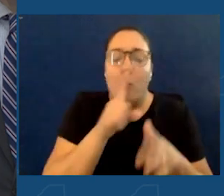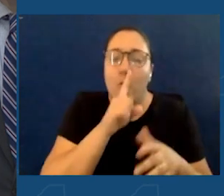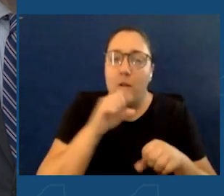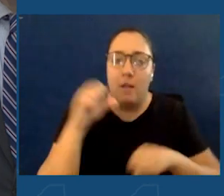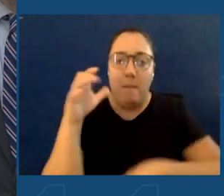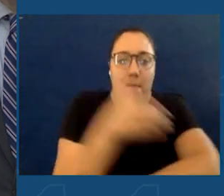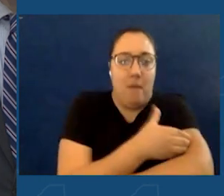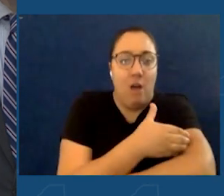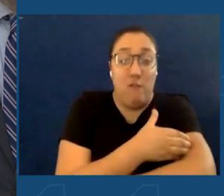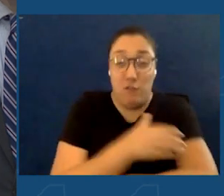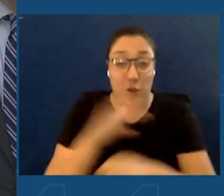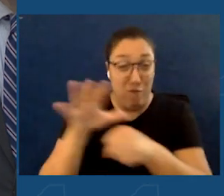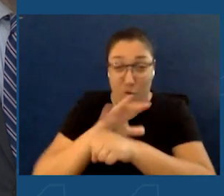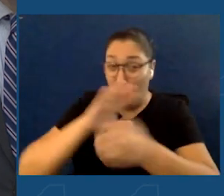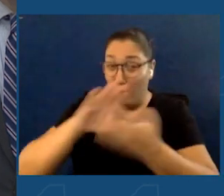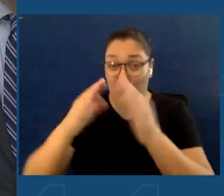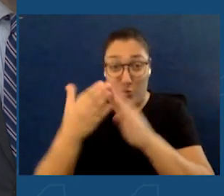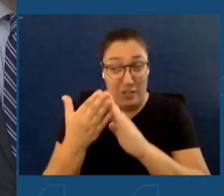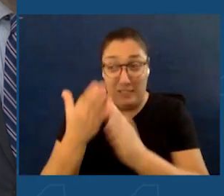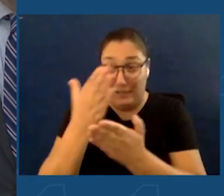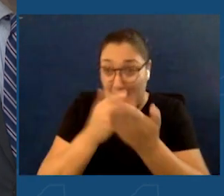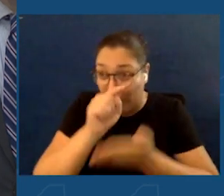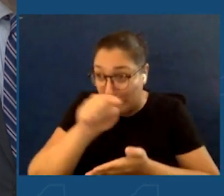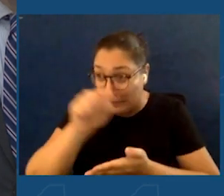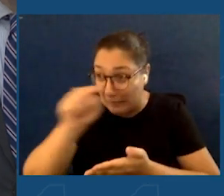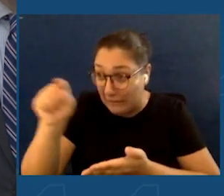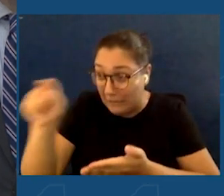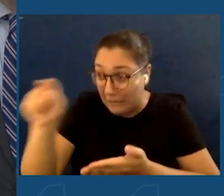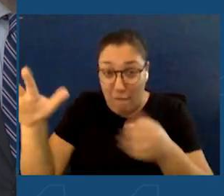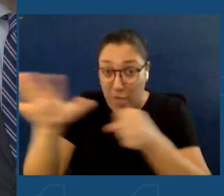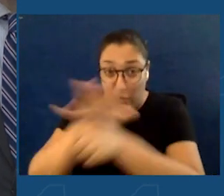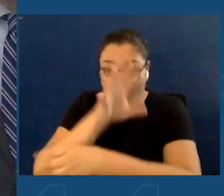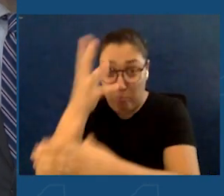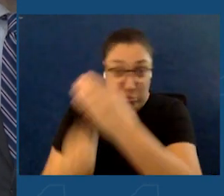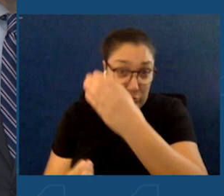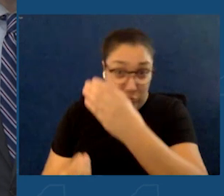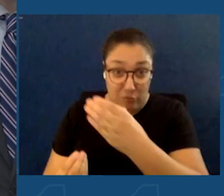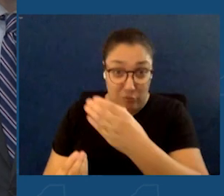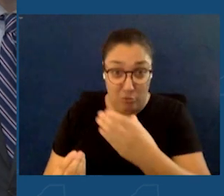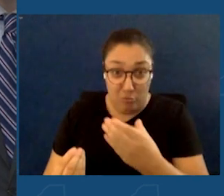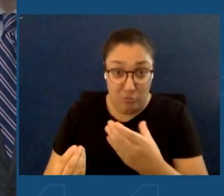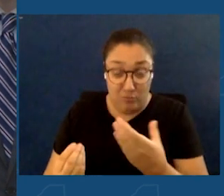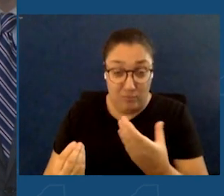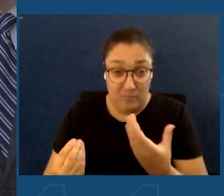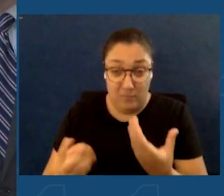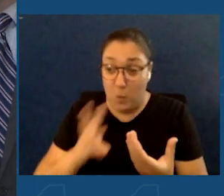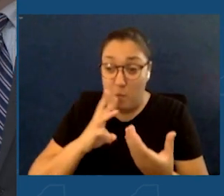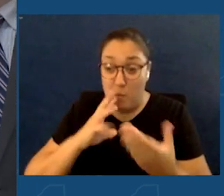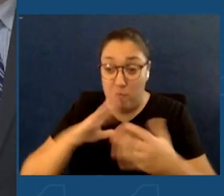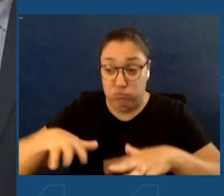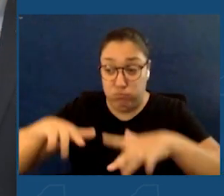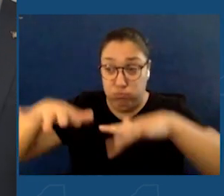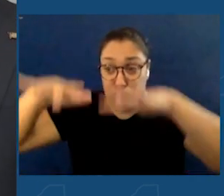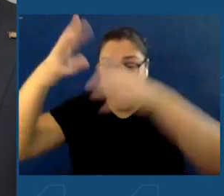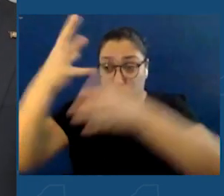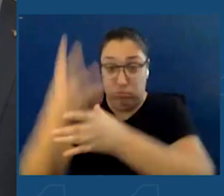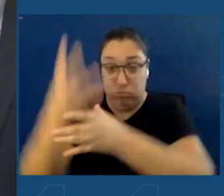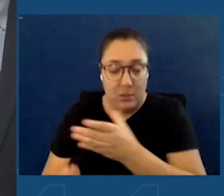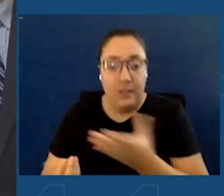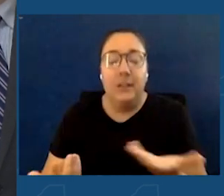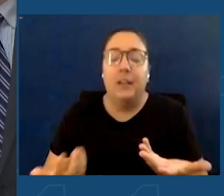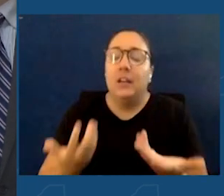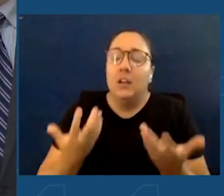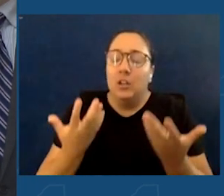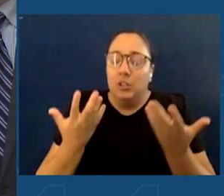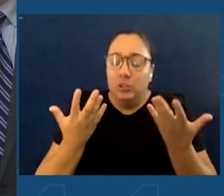in a way that ground Long Island and New York City to a halt. But as is part of our DNA,